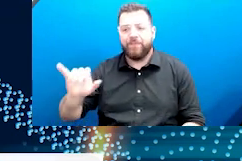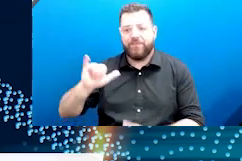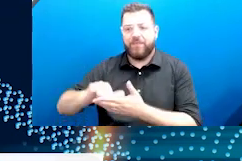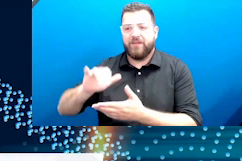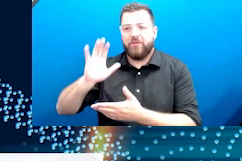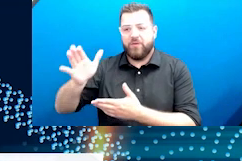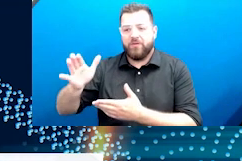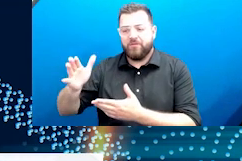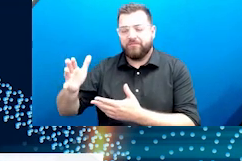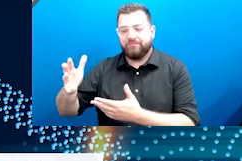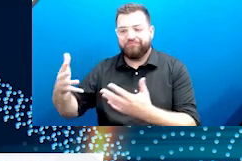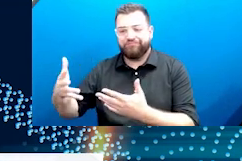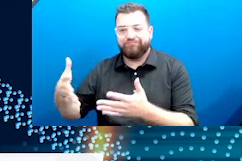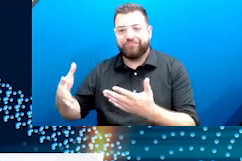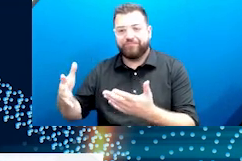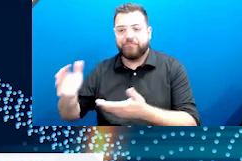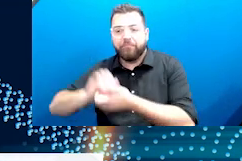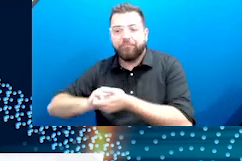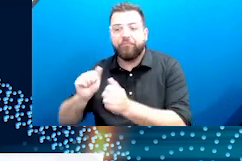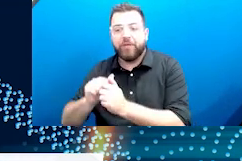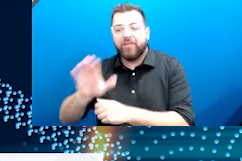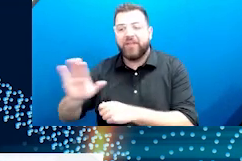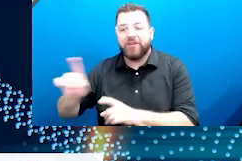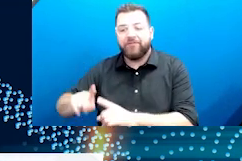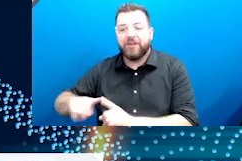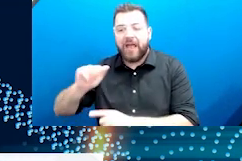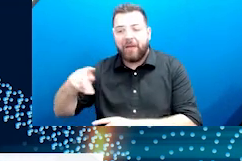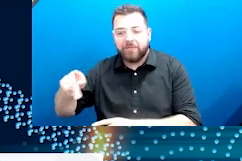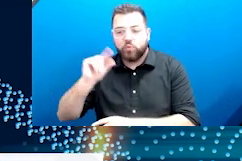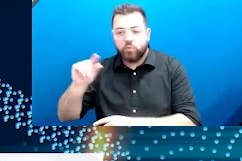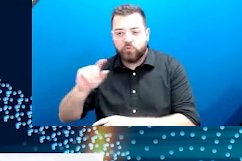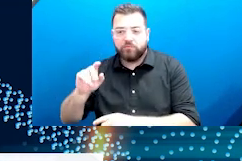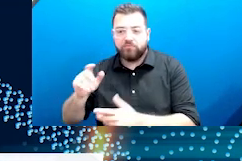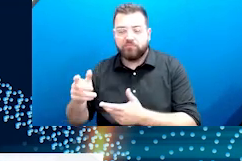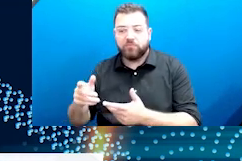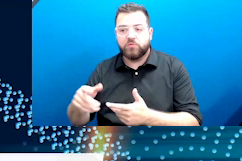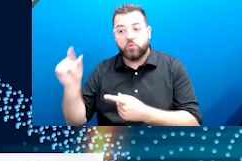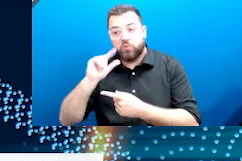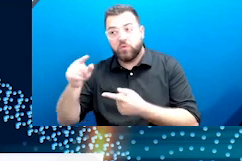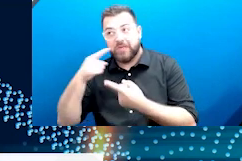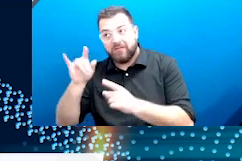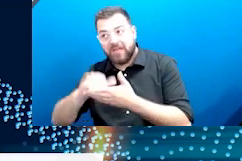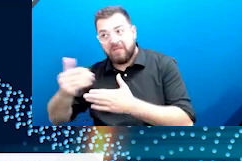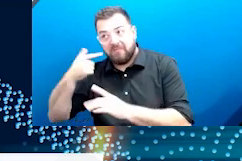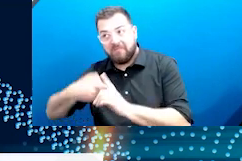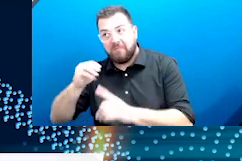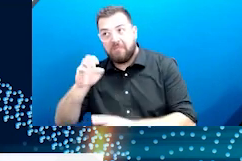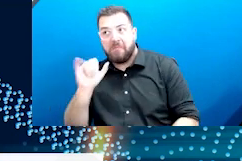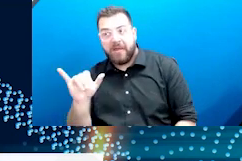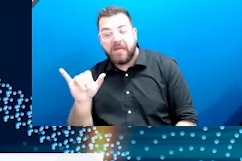whole suite. And Google announced this back in May, that they would